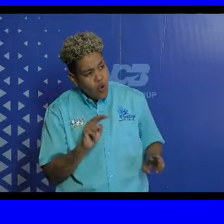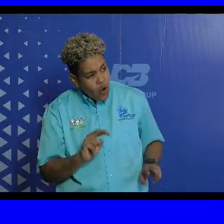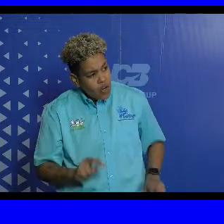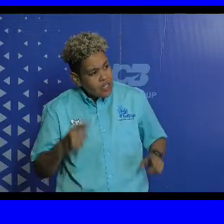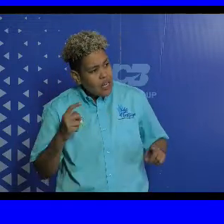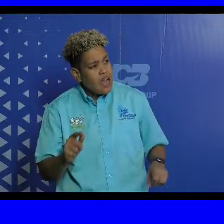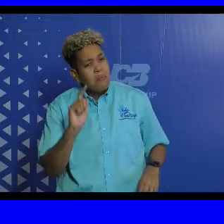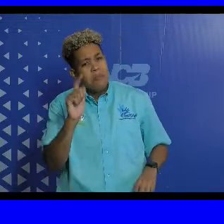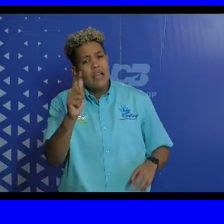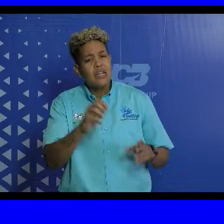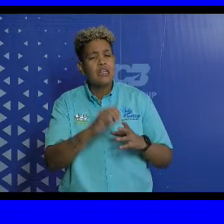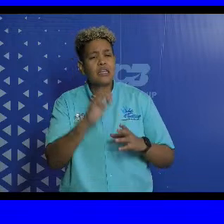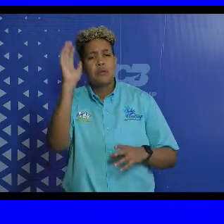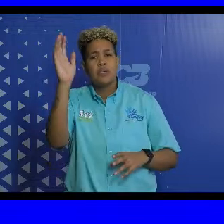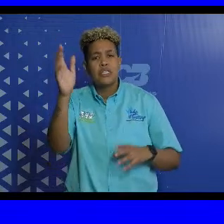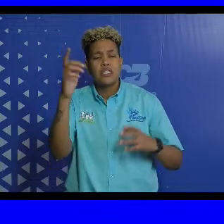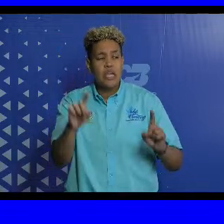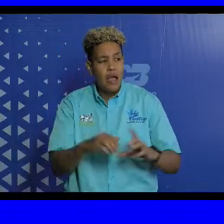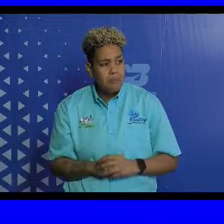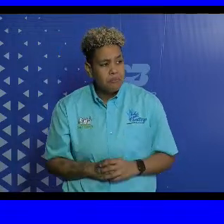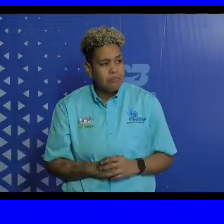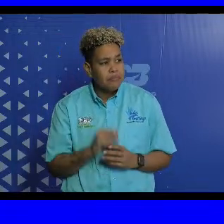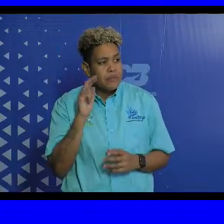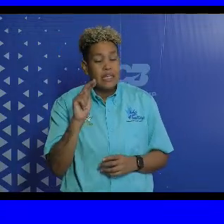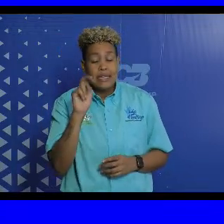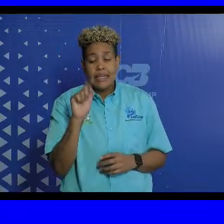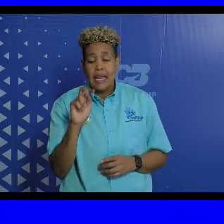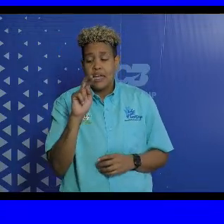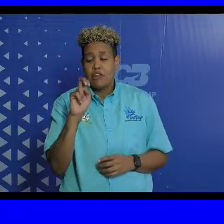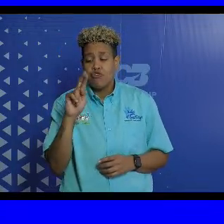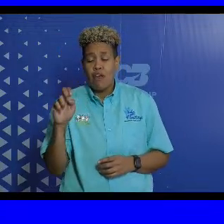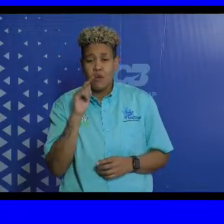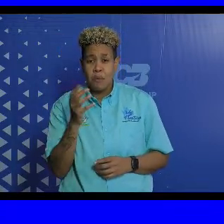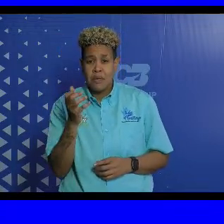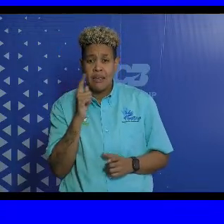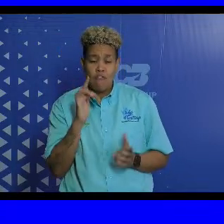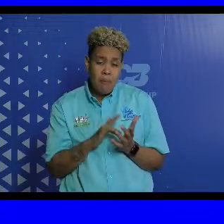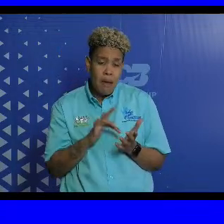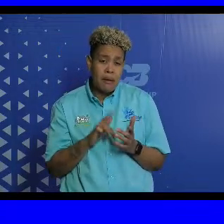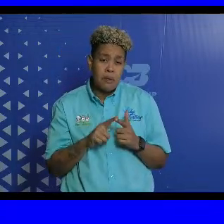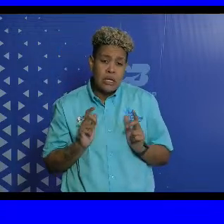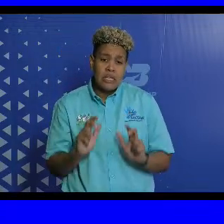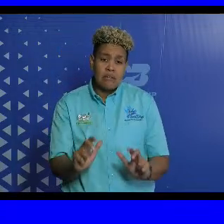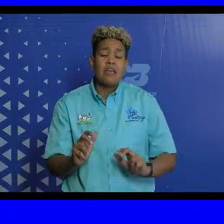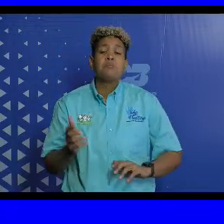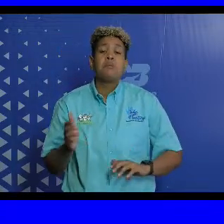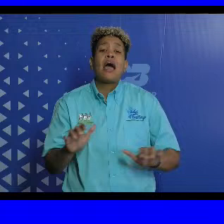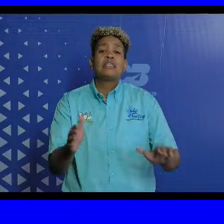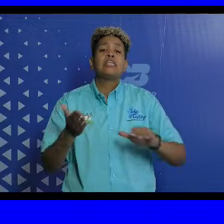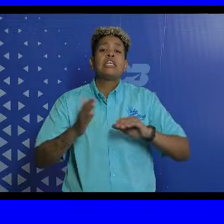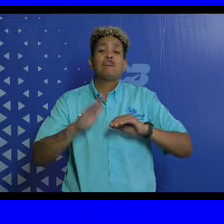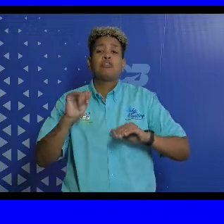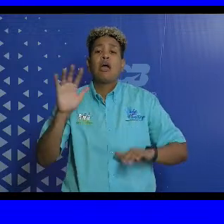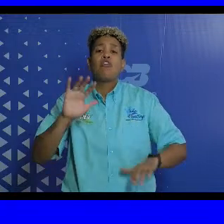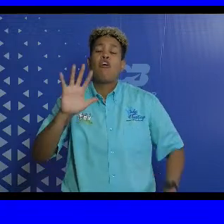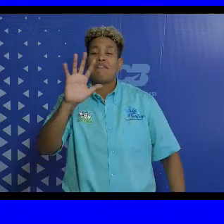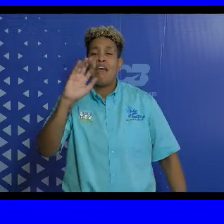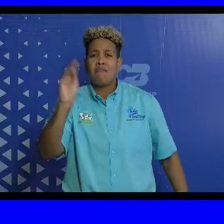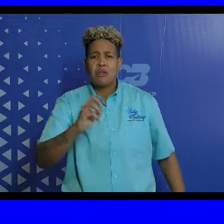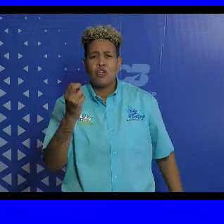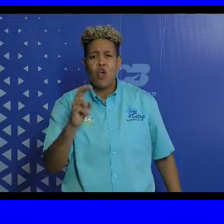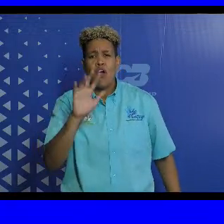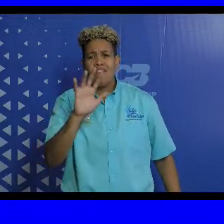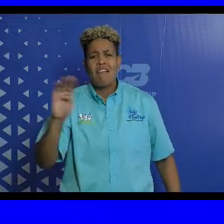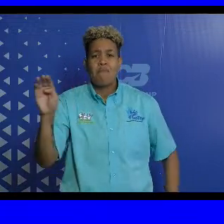segment later in the presentation. The net revenues from banking and investment activities increased by 5% or